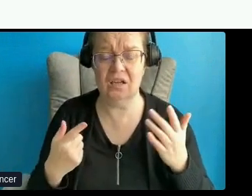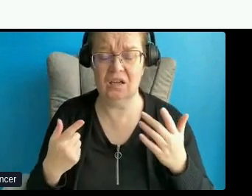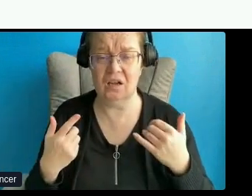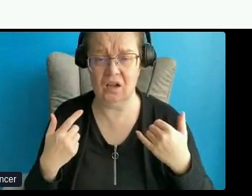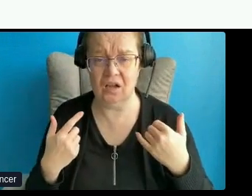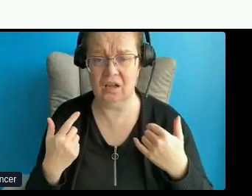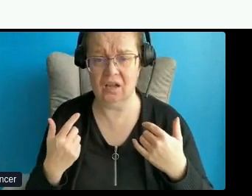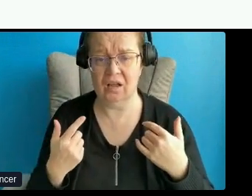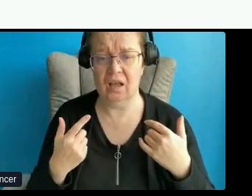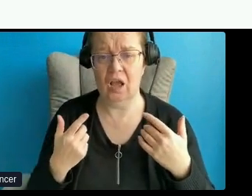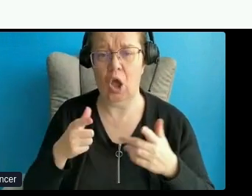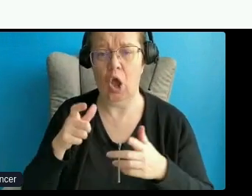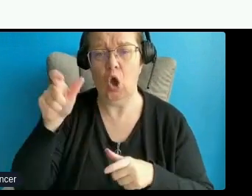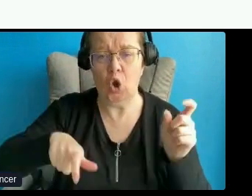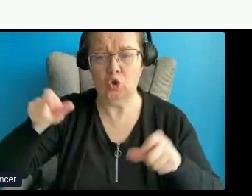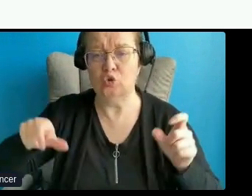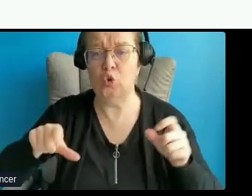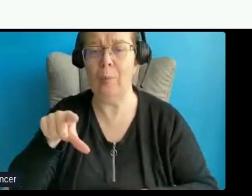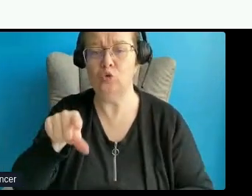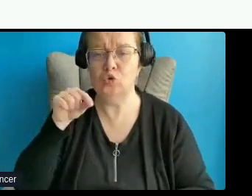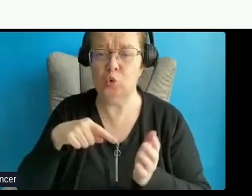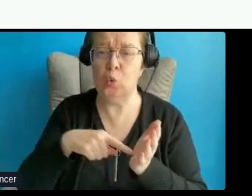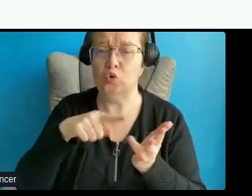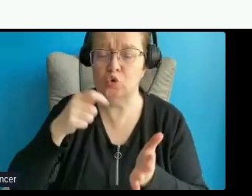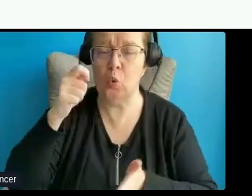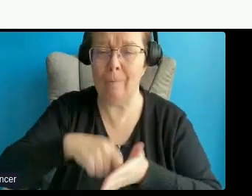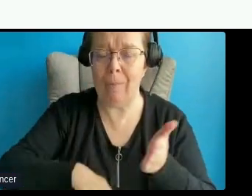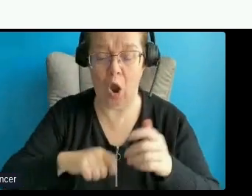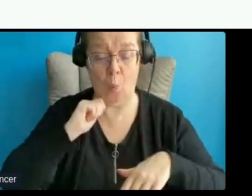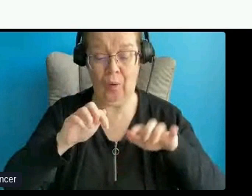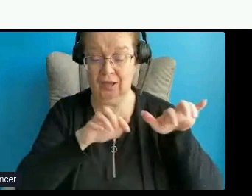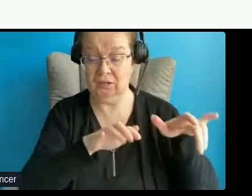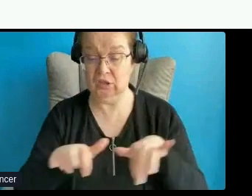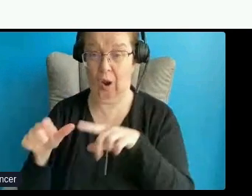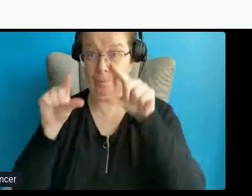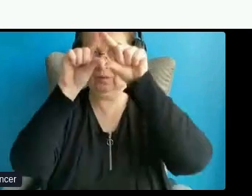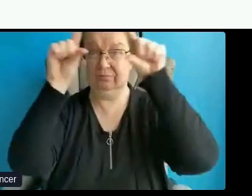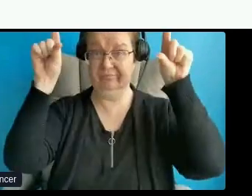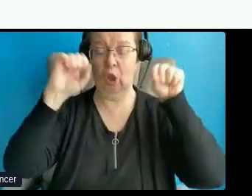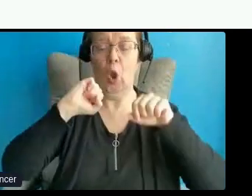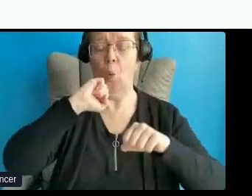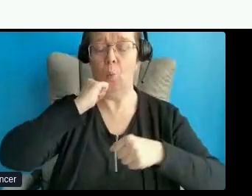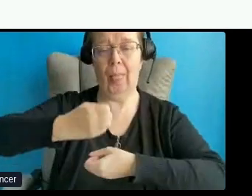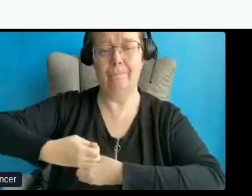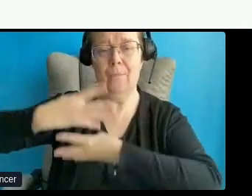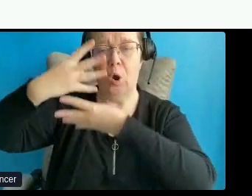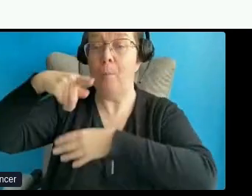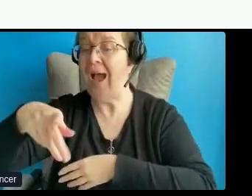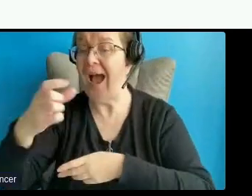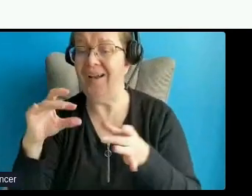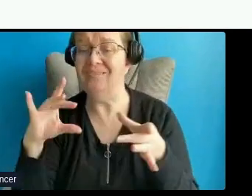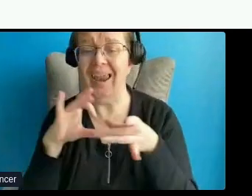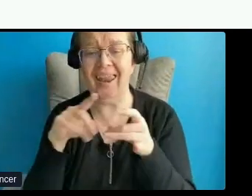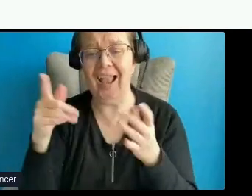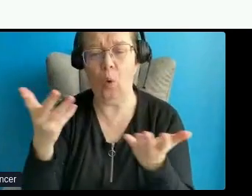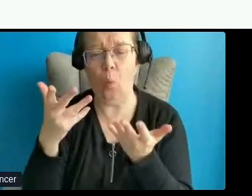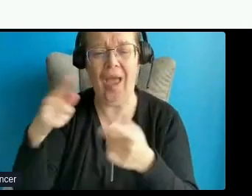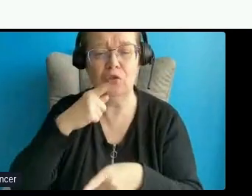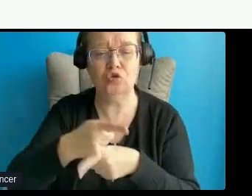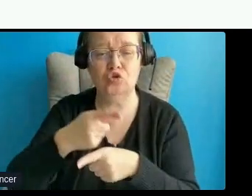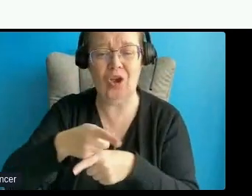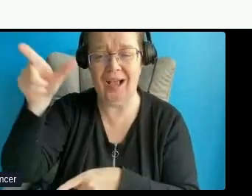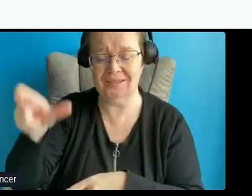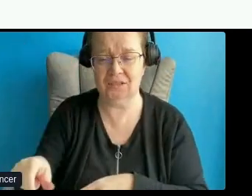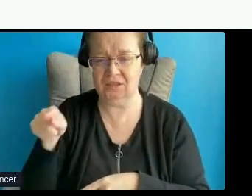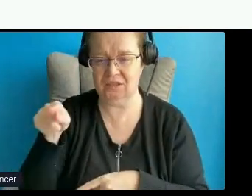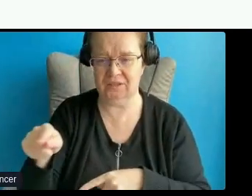to buy, it will, if you type that into a search engine, it will come up with that on the BDF website. But do follow the link and it will take you directly there as well. But type in